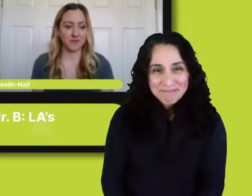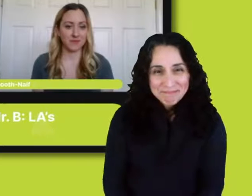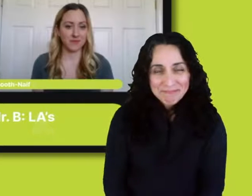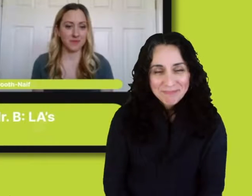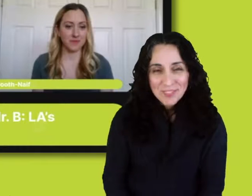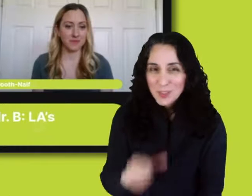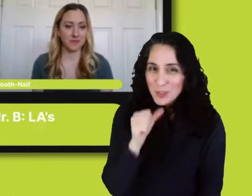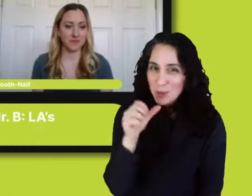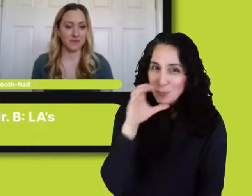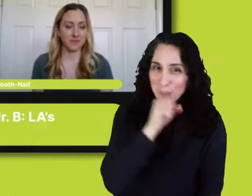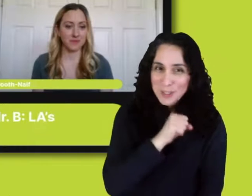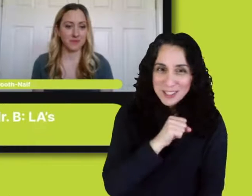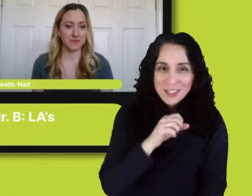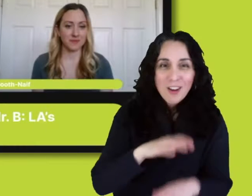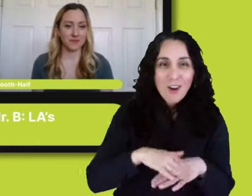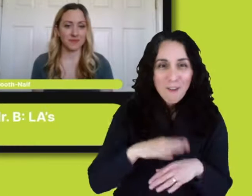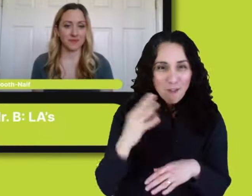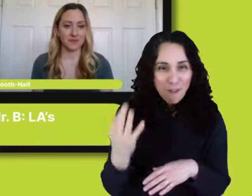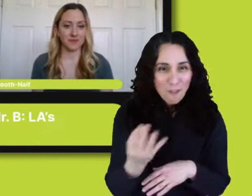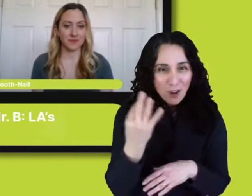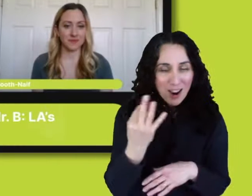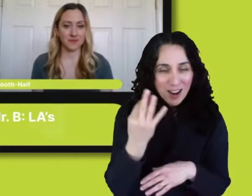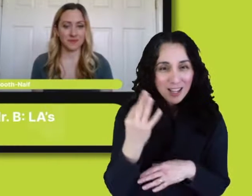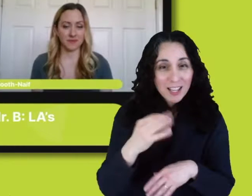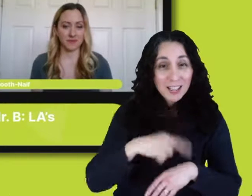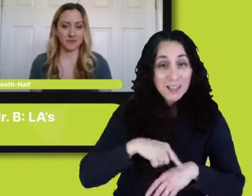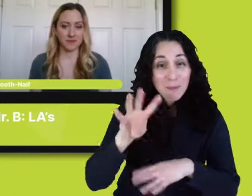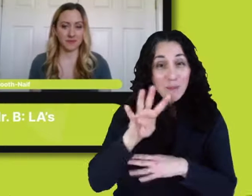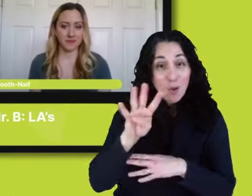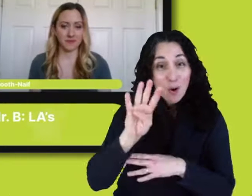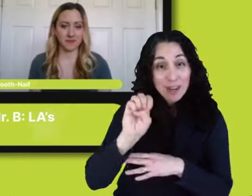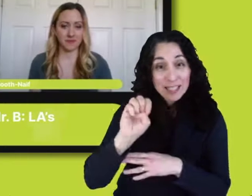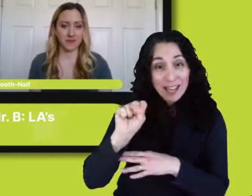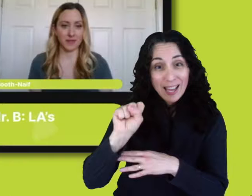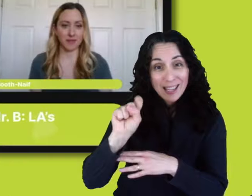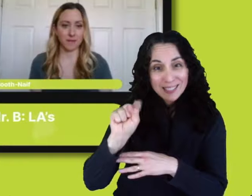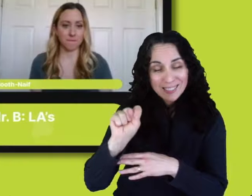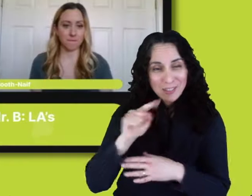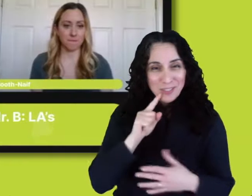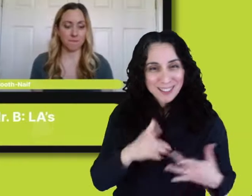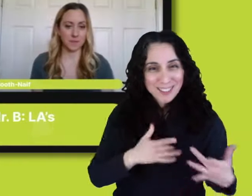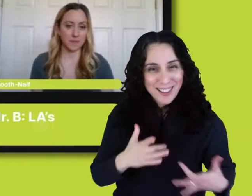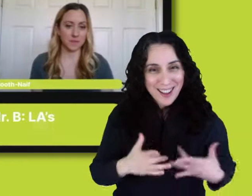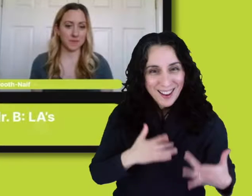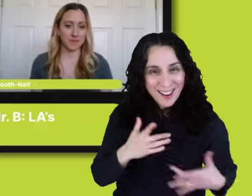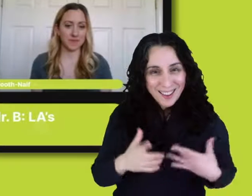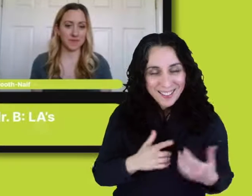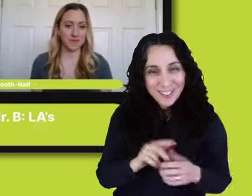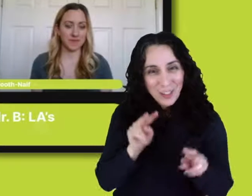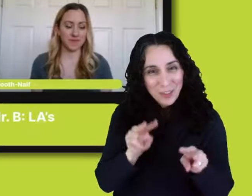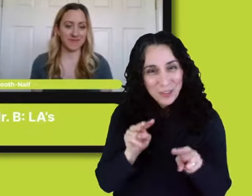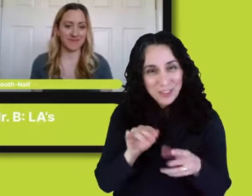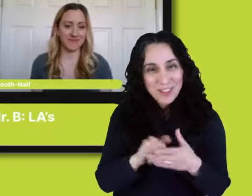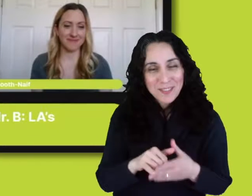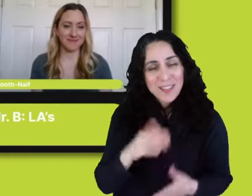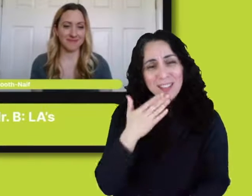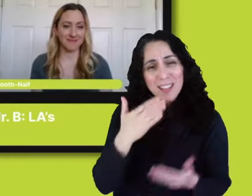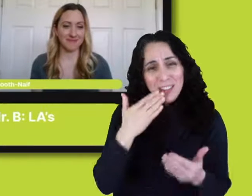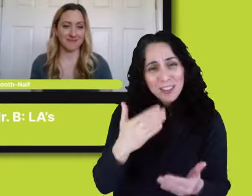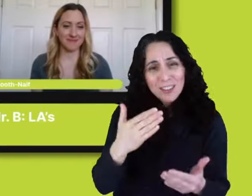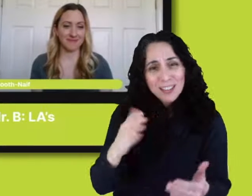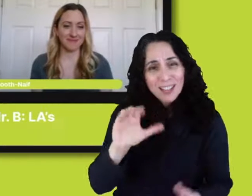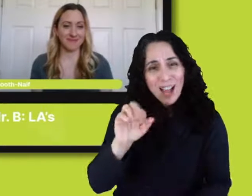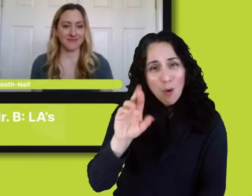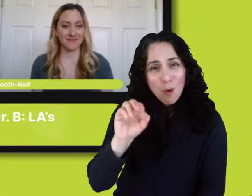on. And yeah, don't miss that Friday at 4 p.m. Eastern Standard Time. And yeah, we're so excited. Thank